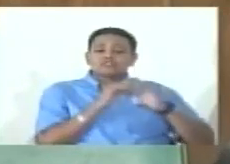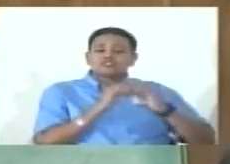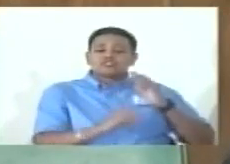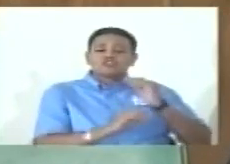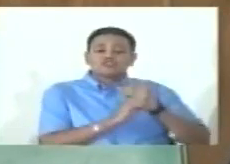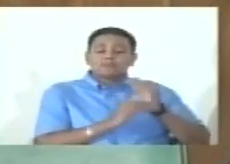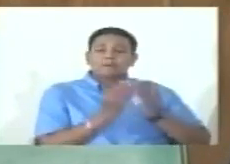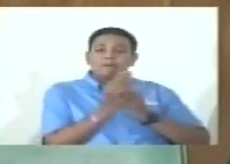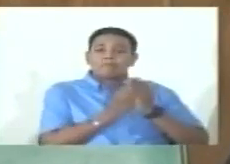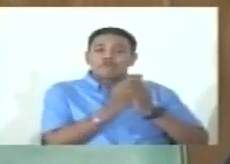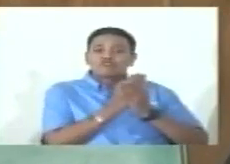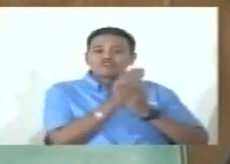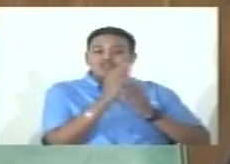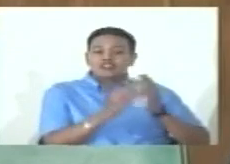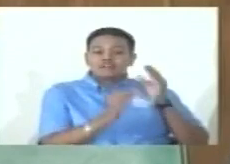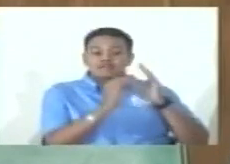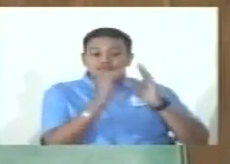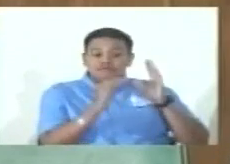budget either,